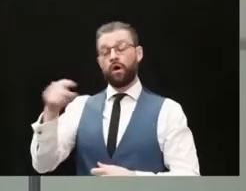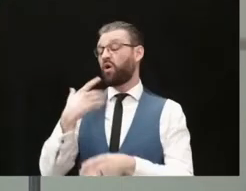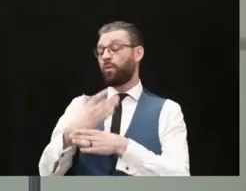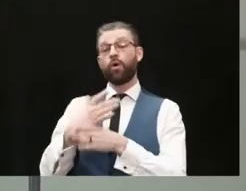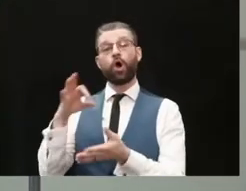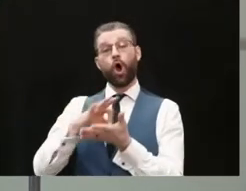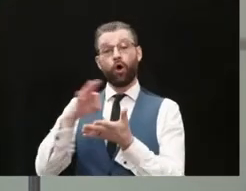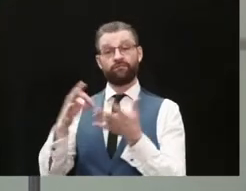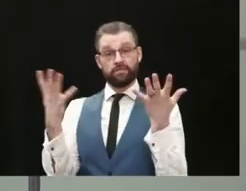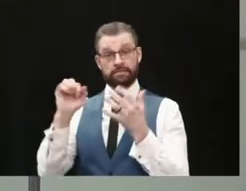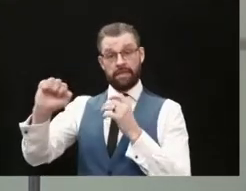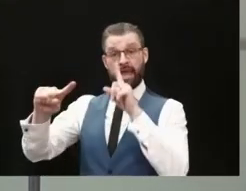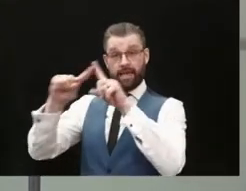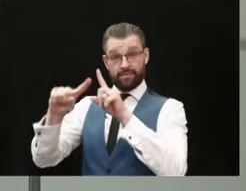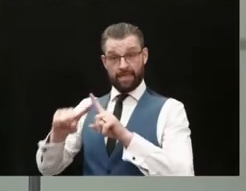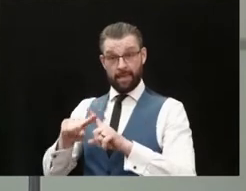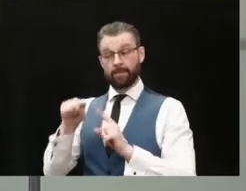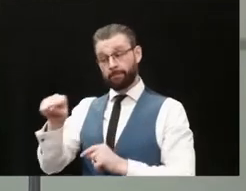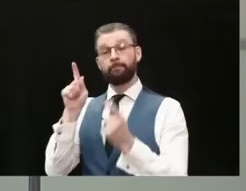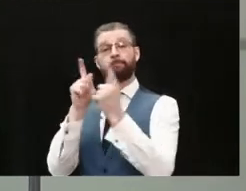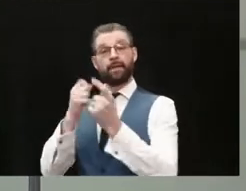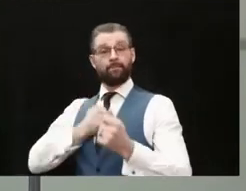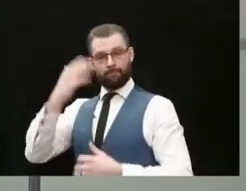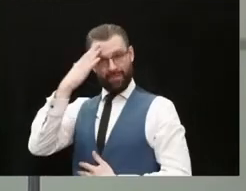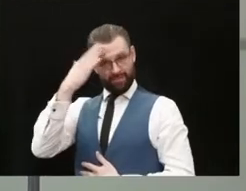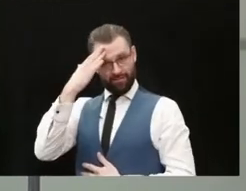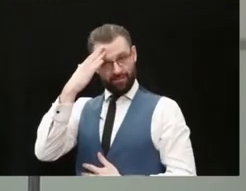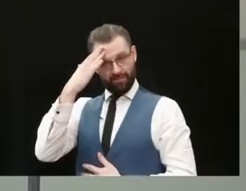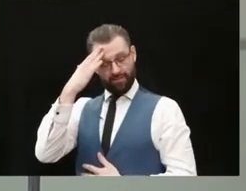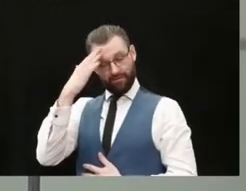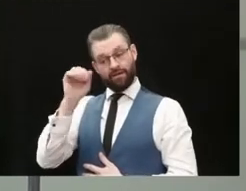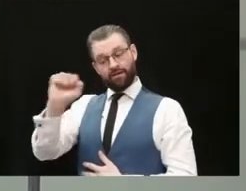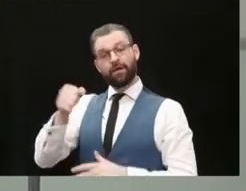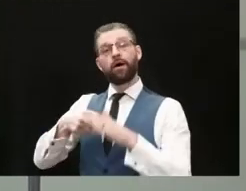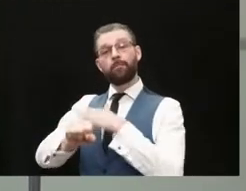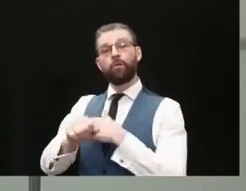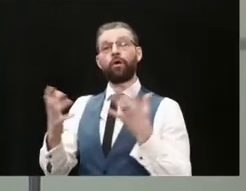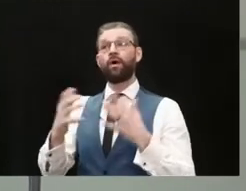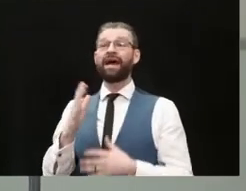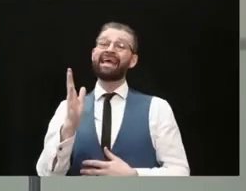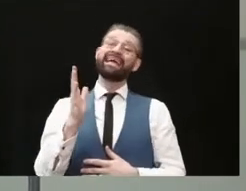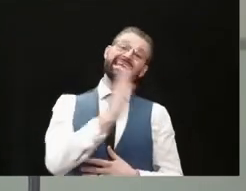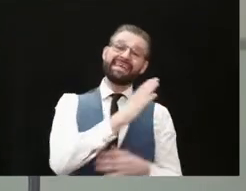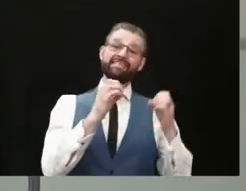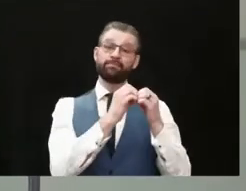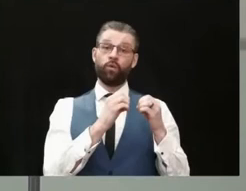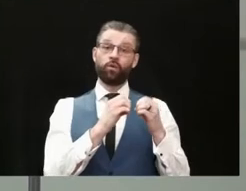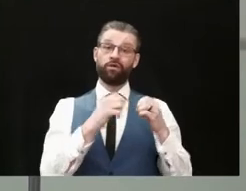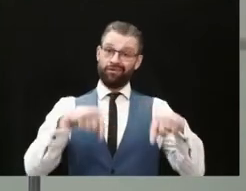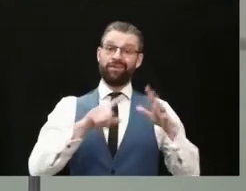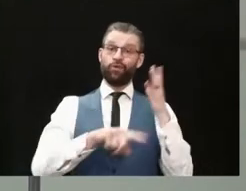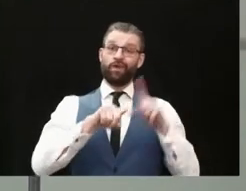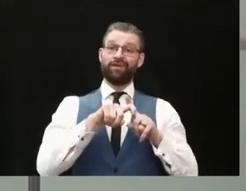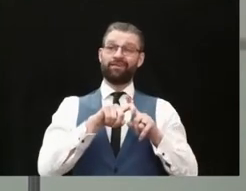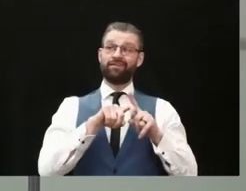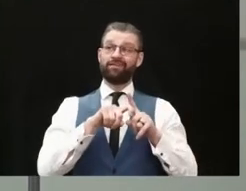an office in Amsterdam when he met my mother, who was born in Eastbourne, here in this country, and had